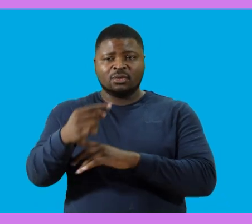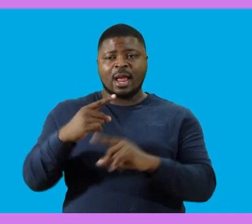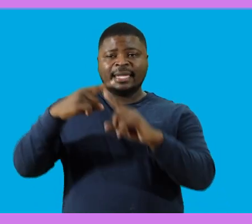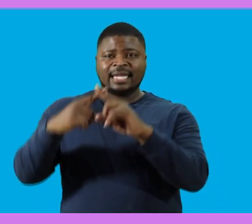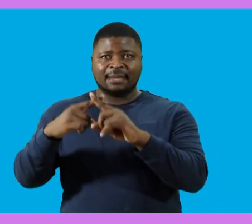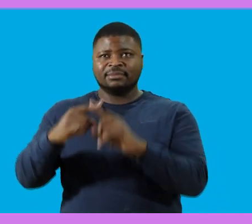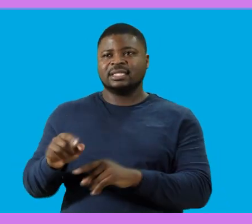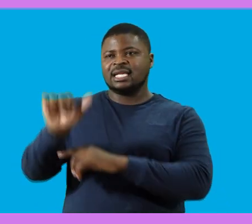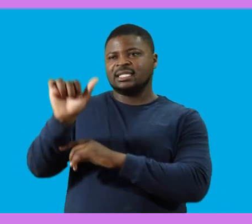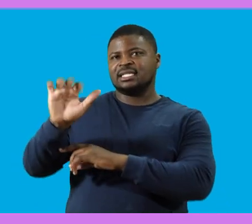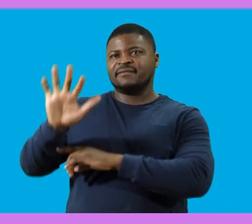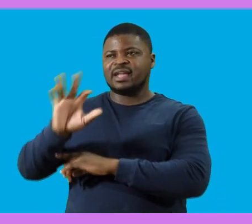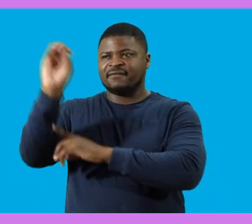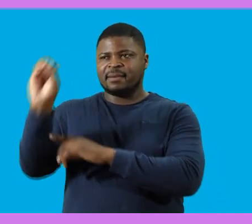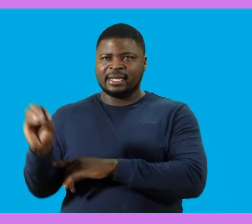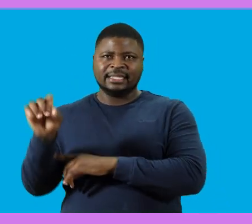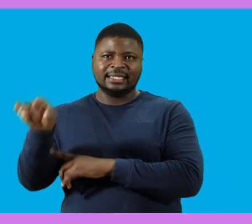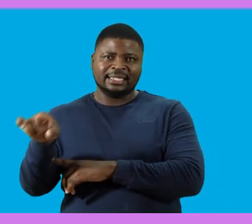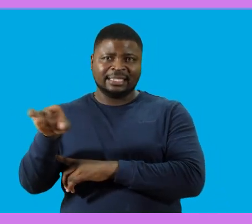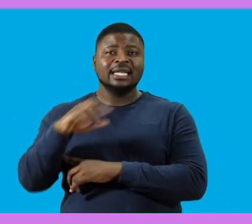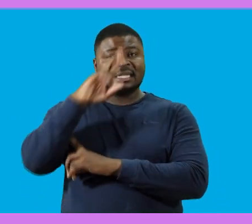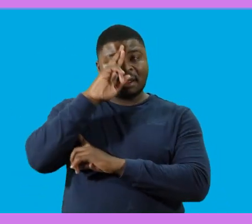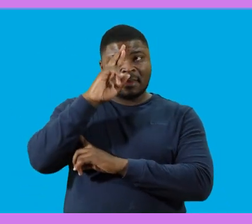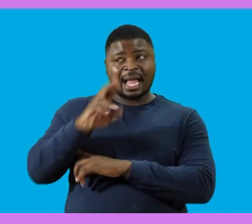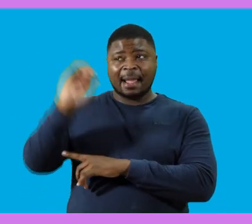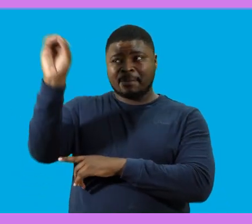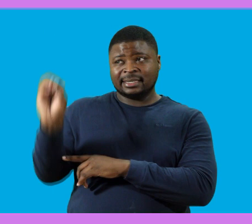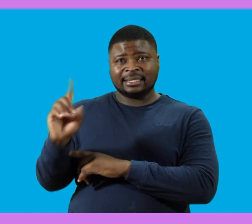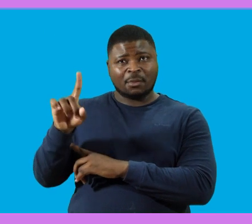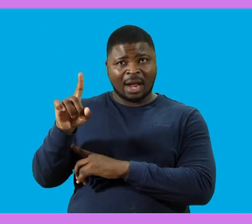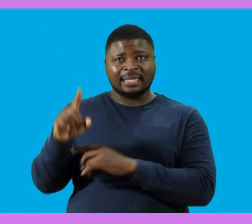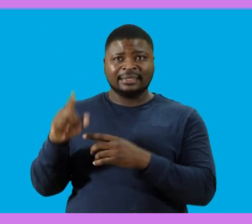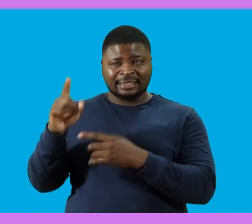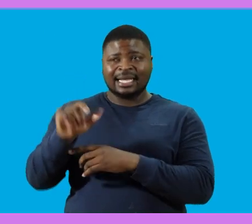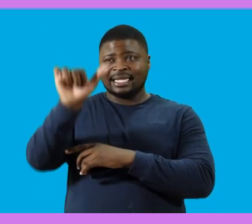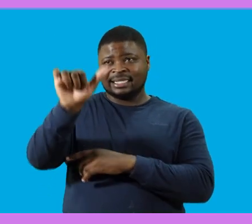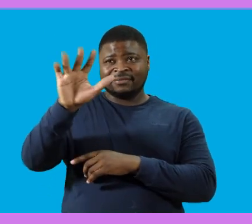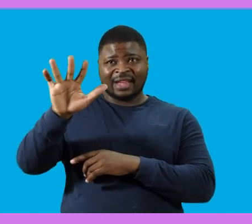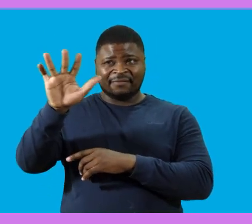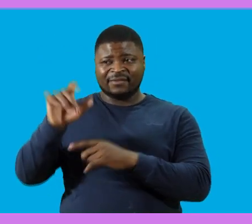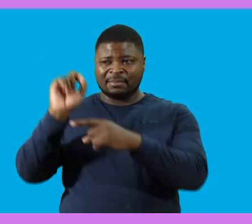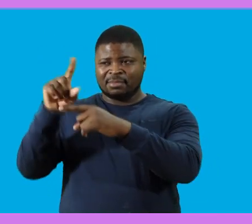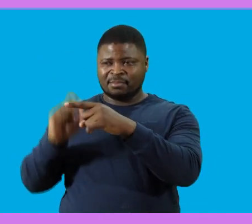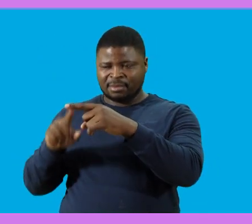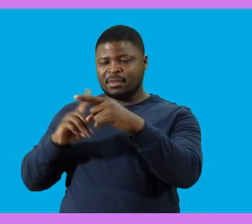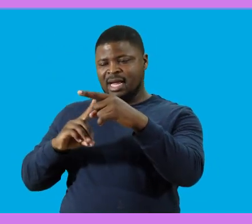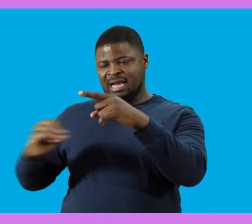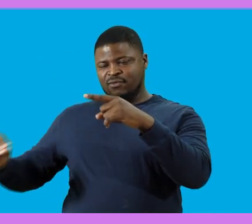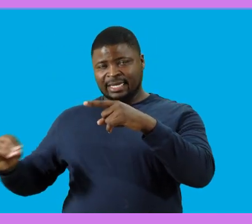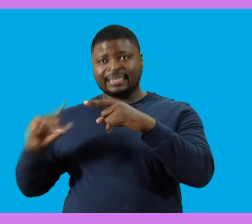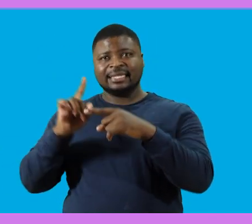35,000 times 65%. Remember, a percentage is a fraction